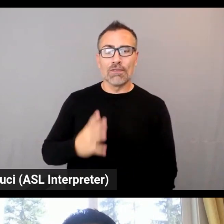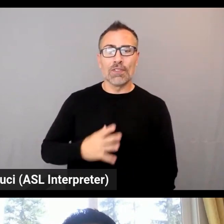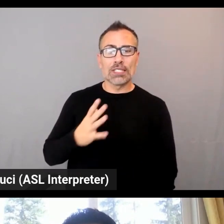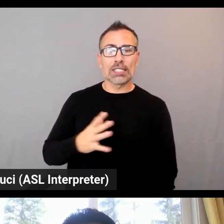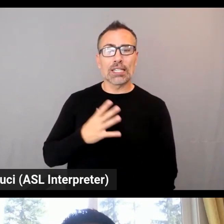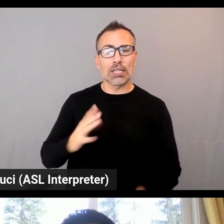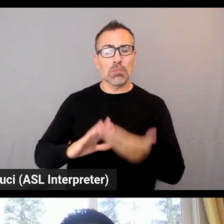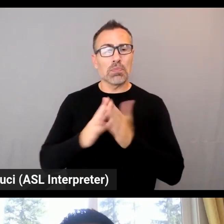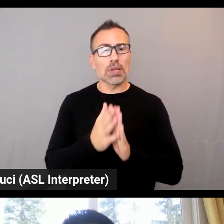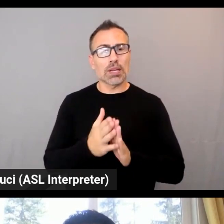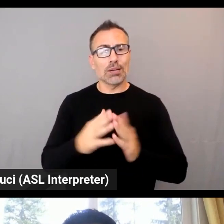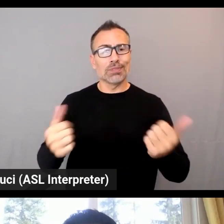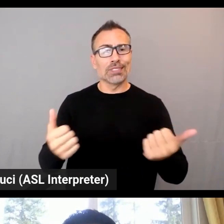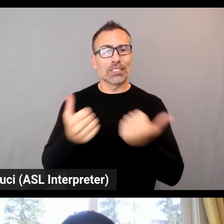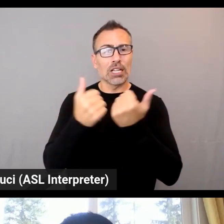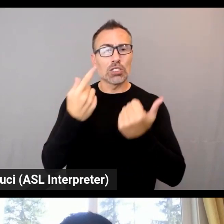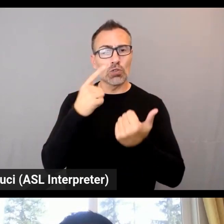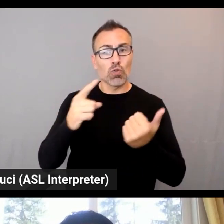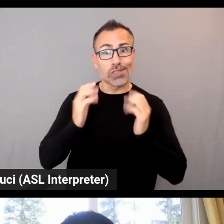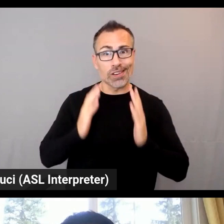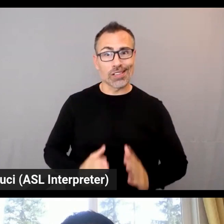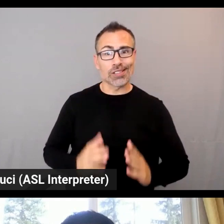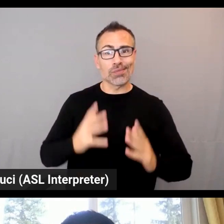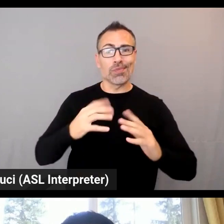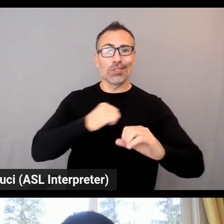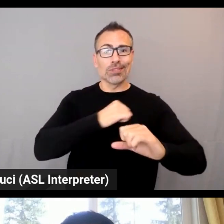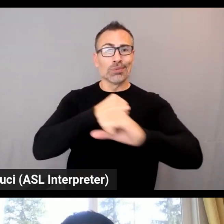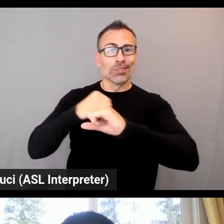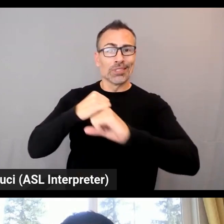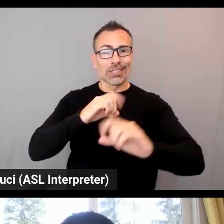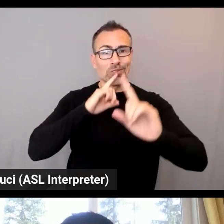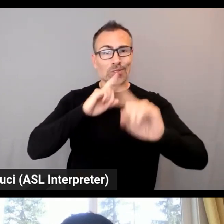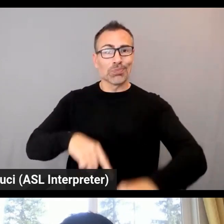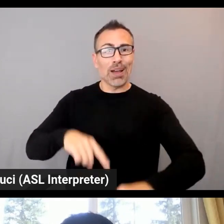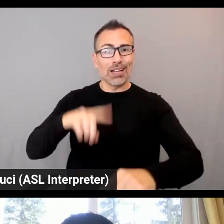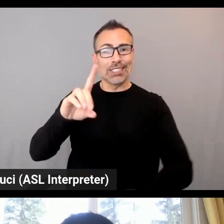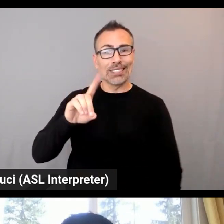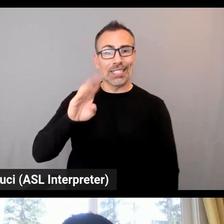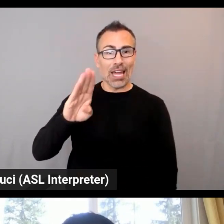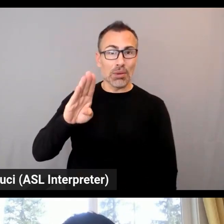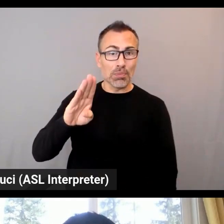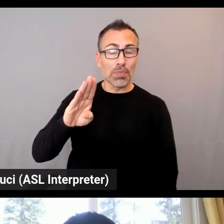for customers to detect and respond to database-related security issues.